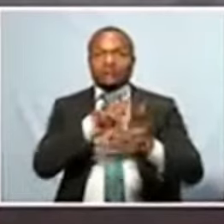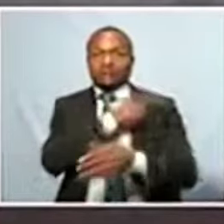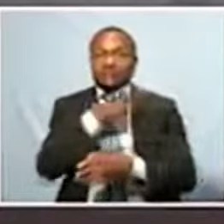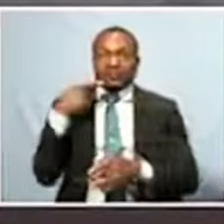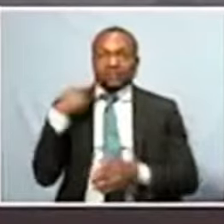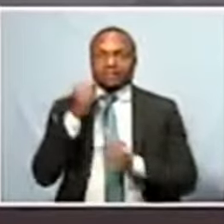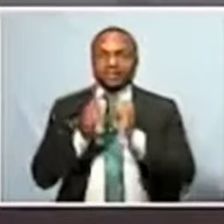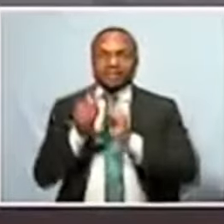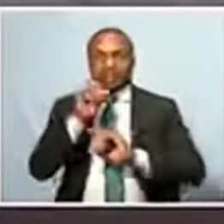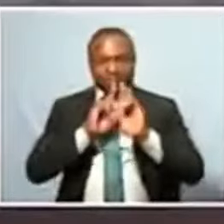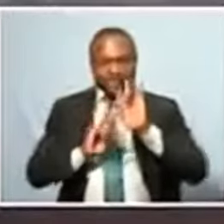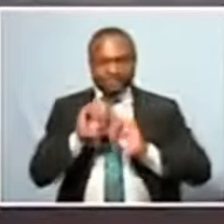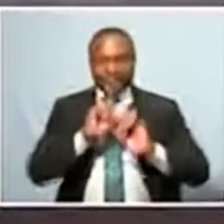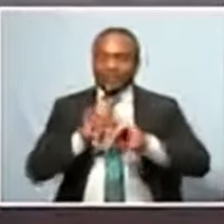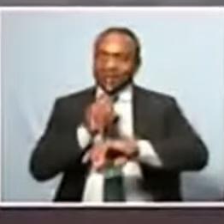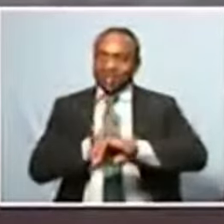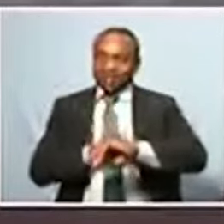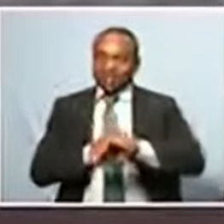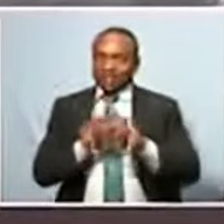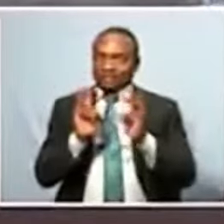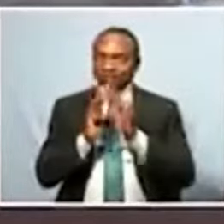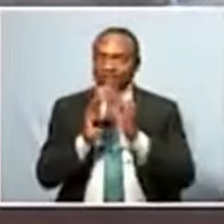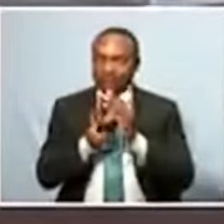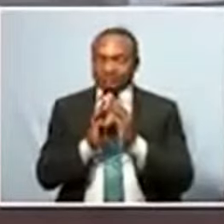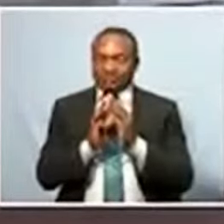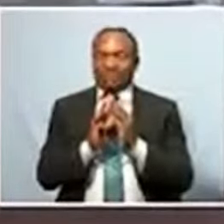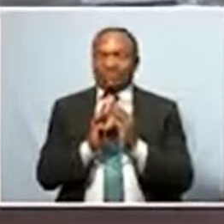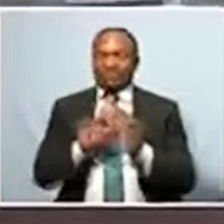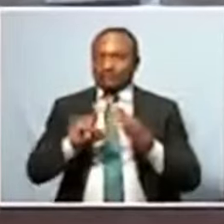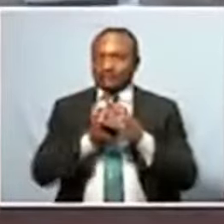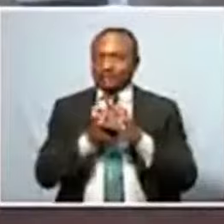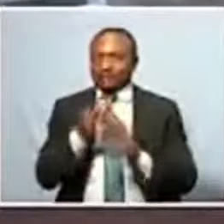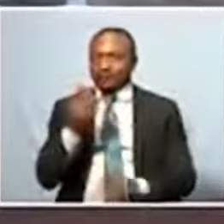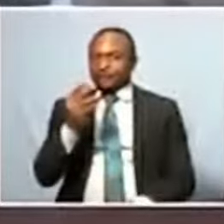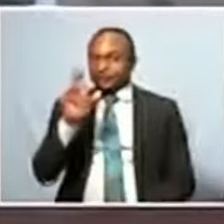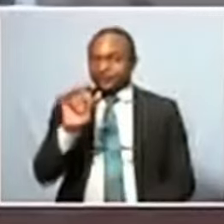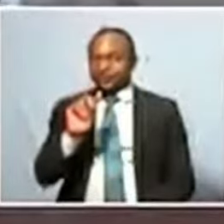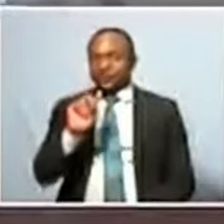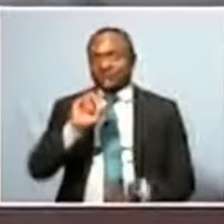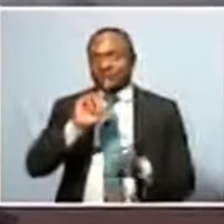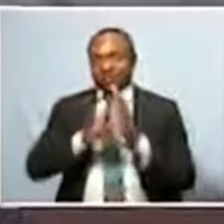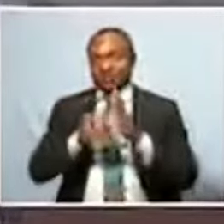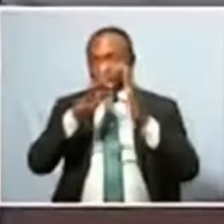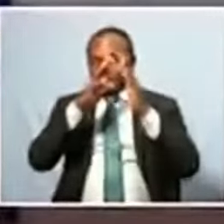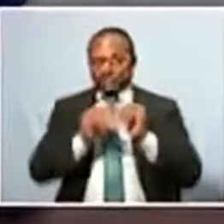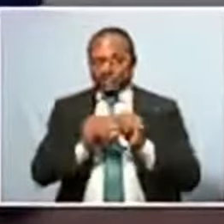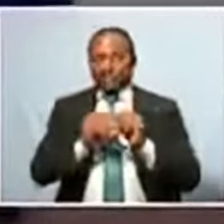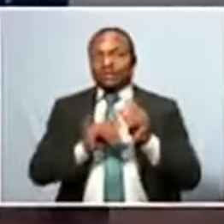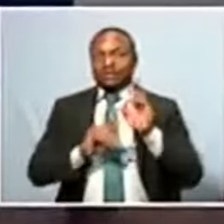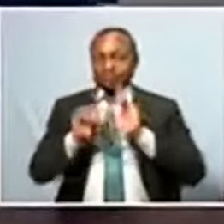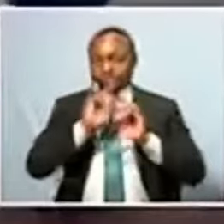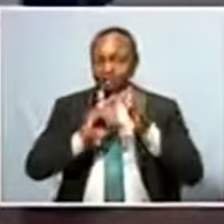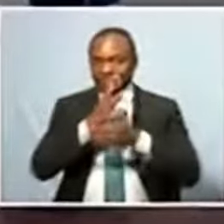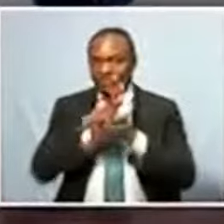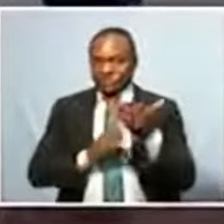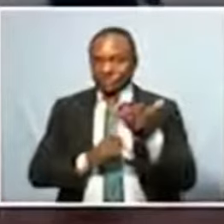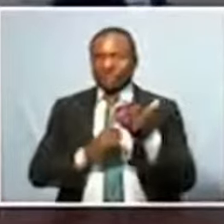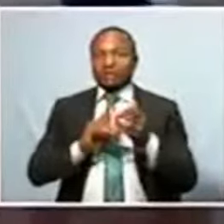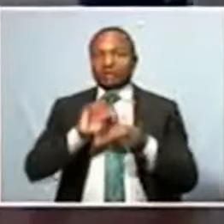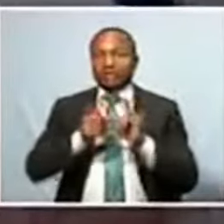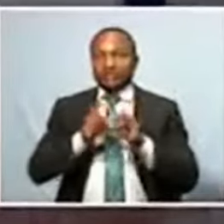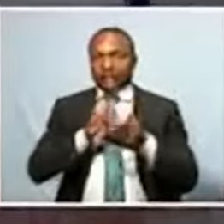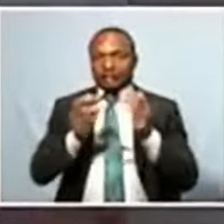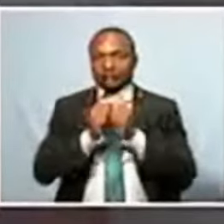been considered from the time business commenced at about 14:30 hours. The House did consider some urgent matters